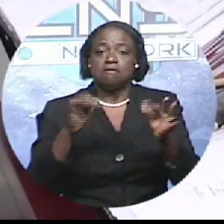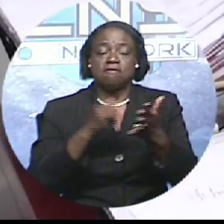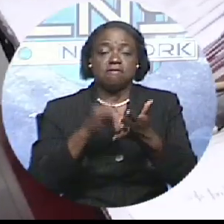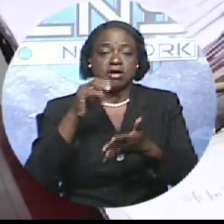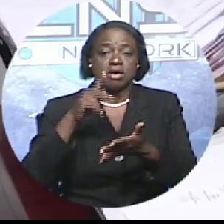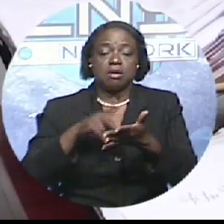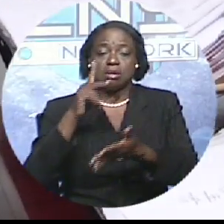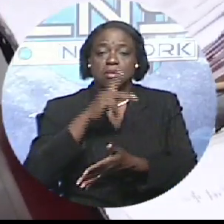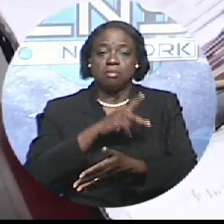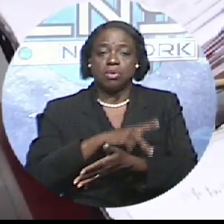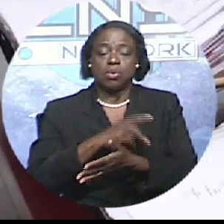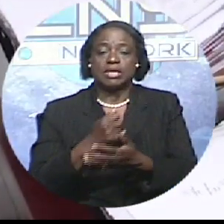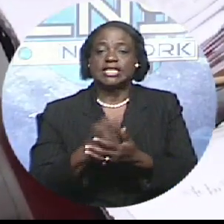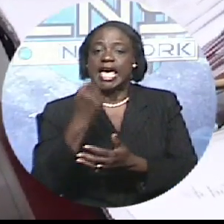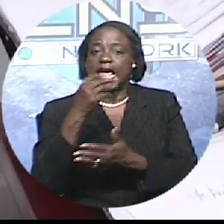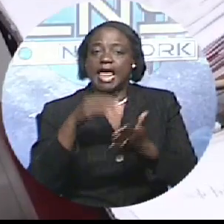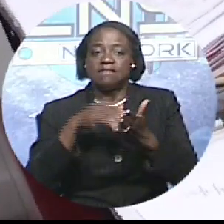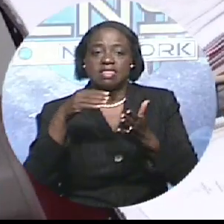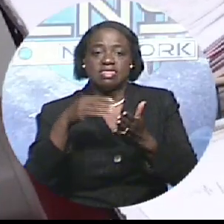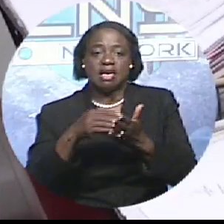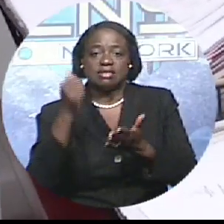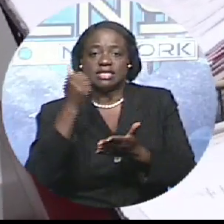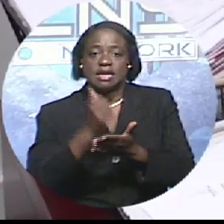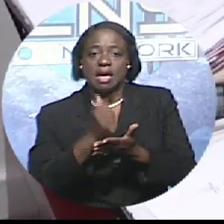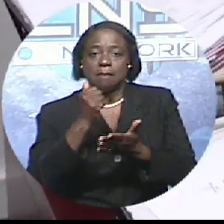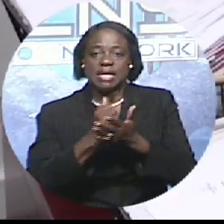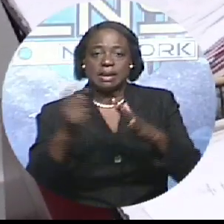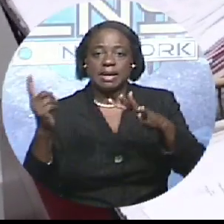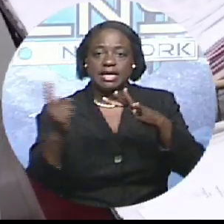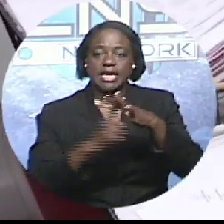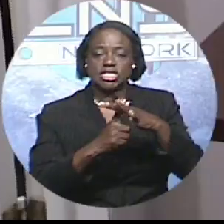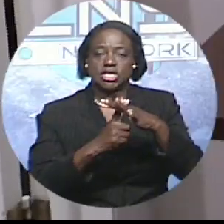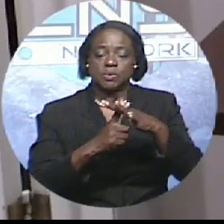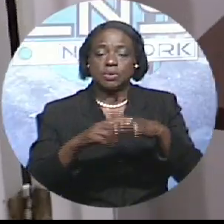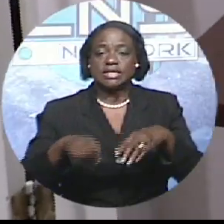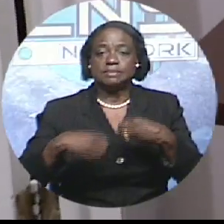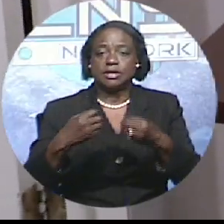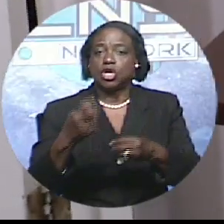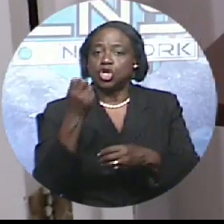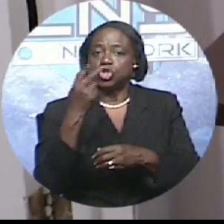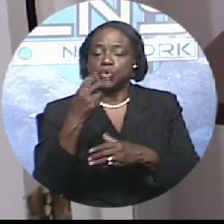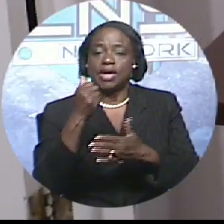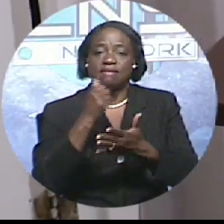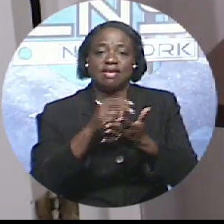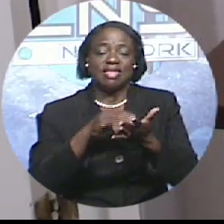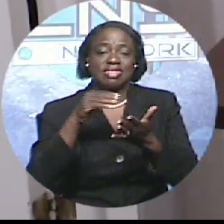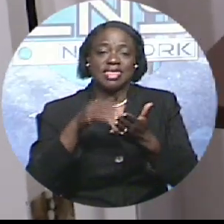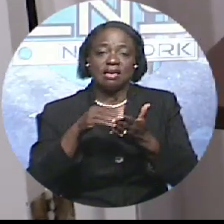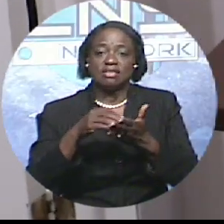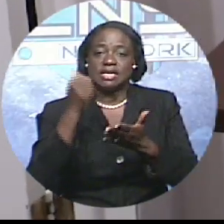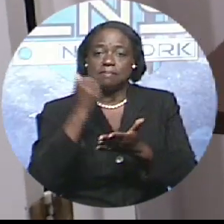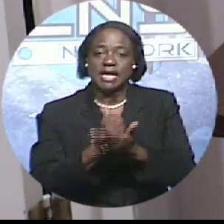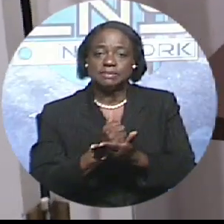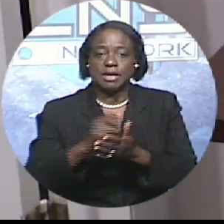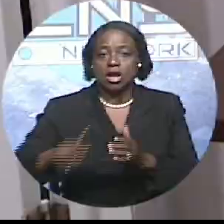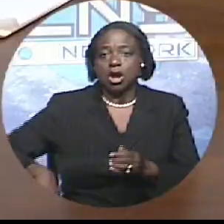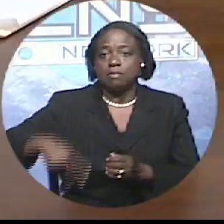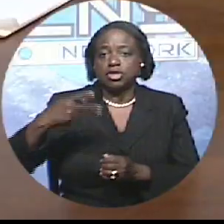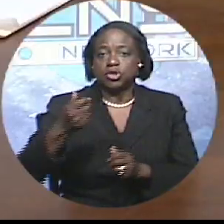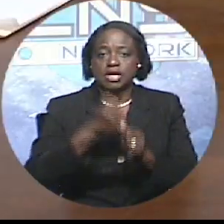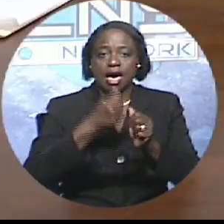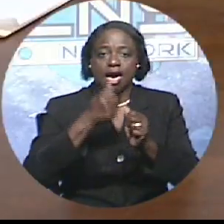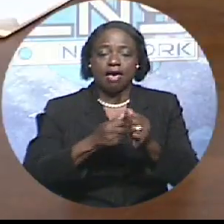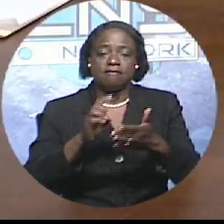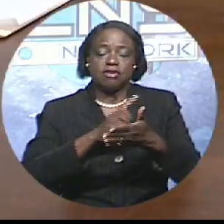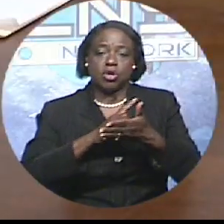Office statistics, 11,000 passport applications have been submitted and 1,200 passports are produced per week. Foreign Affairs